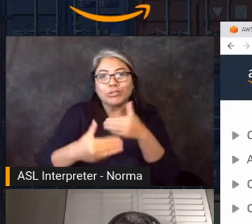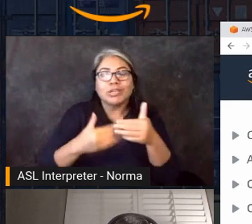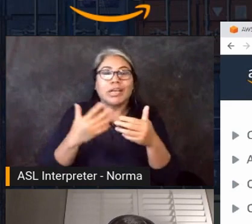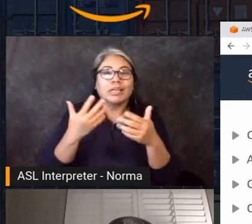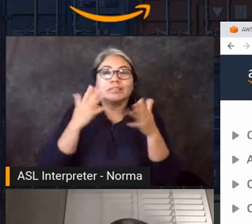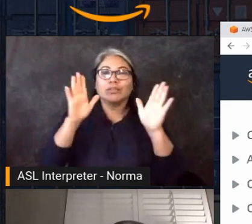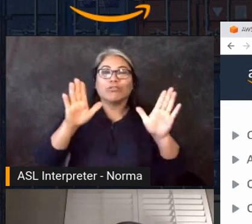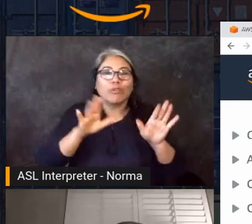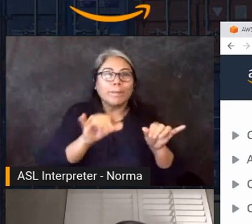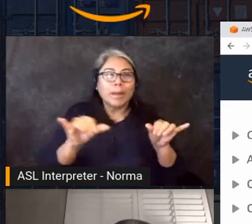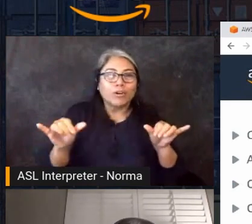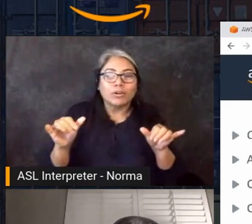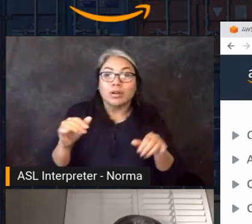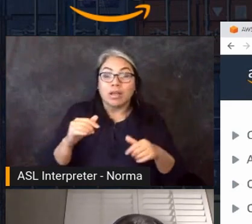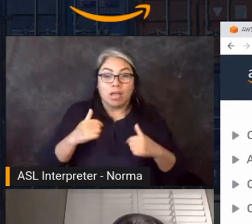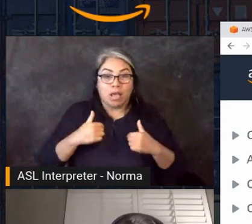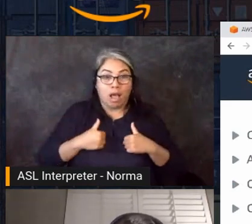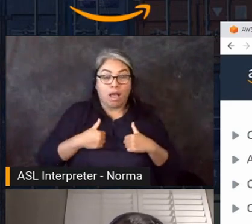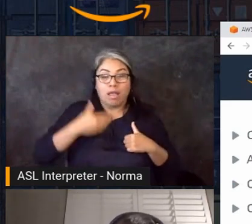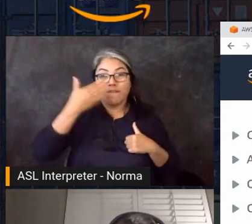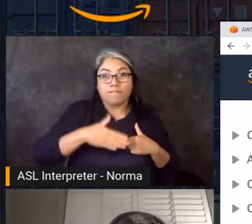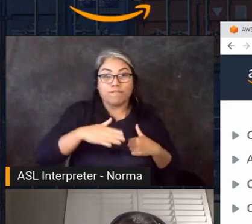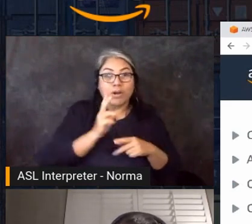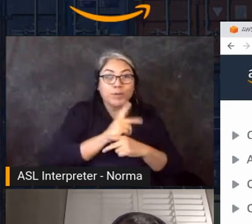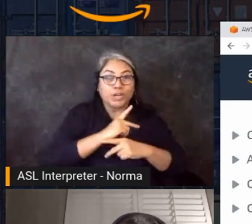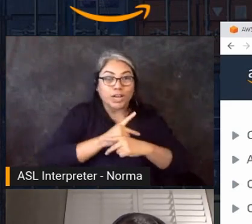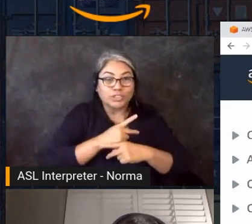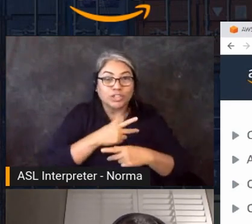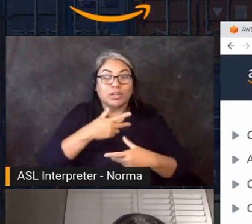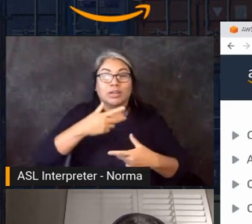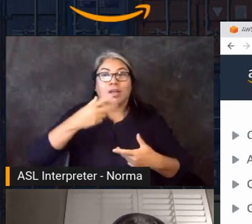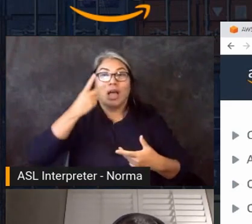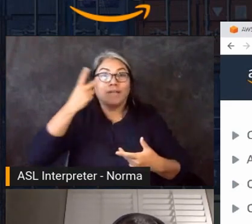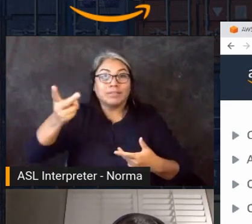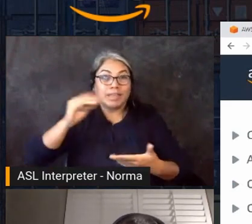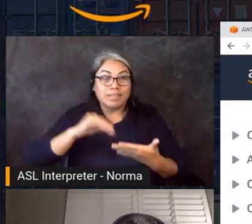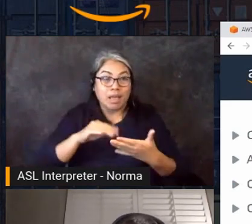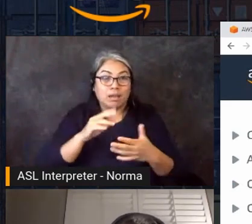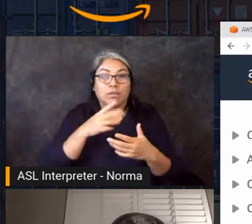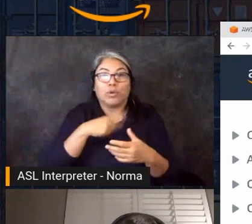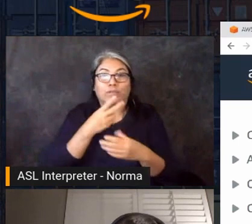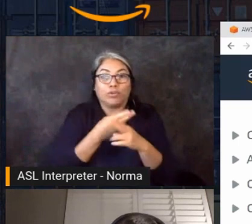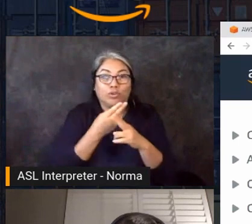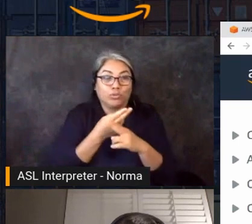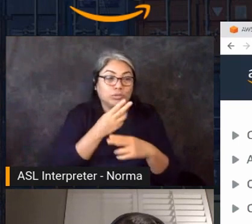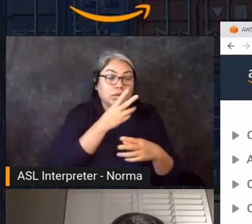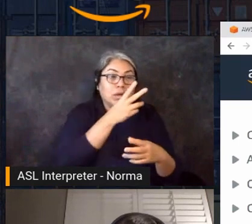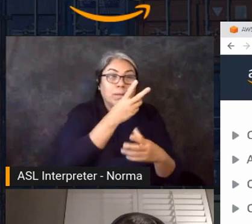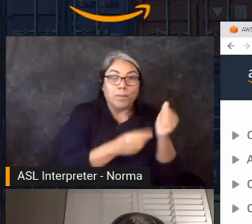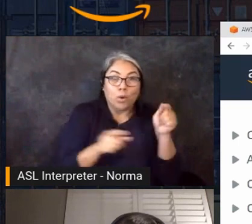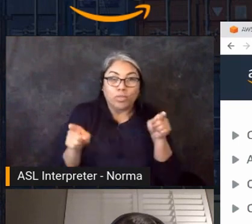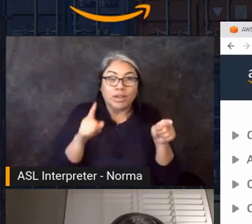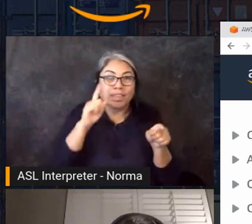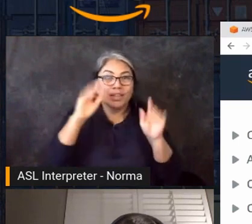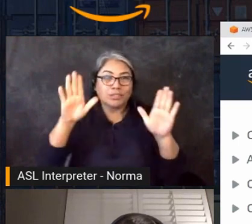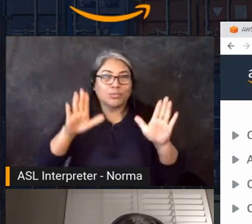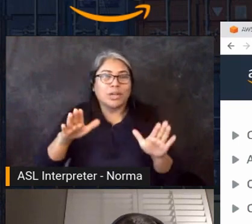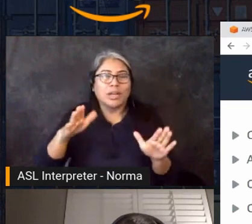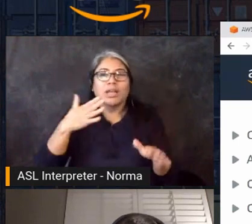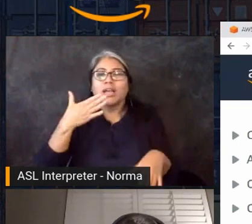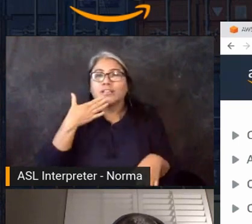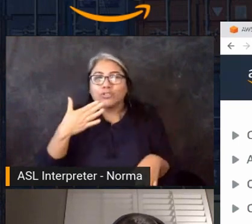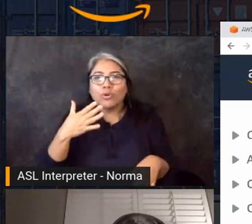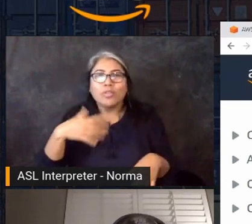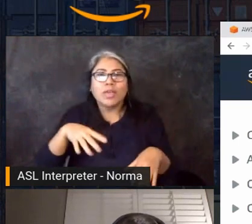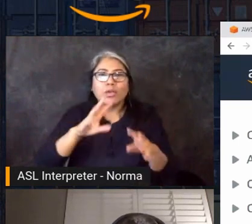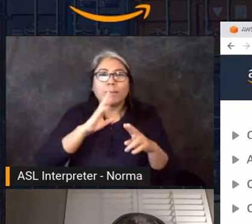I have run production in those scenarios where we use both, and I think it's great. So it's cool that you call it out here in this workshop as like a real world use